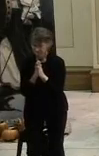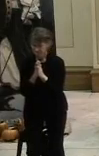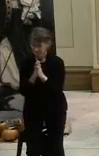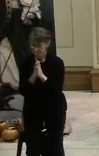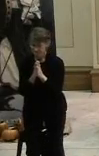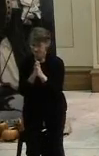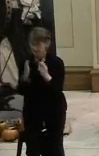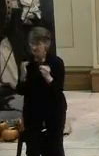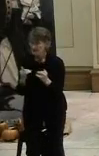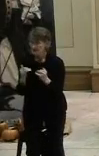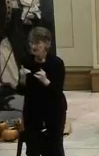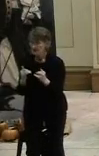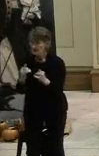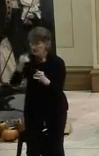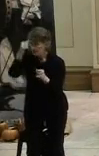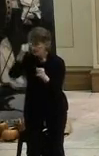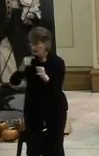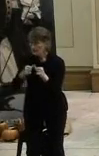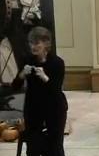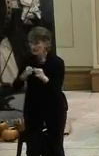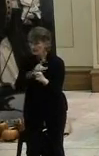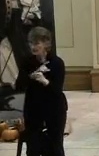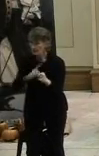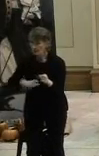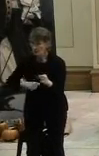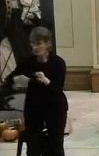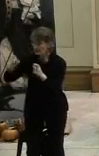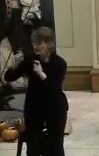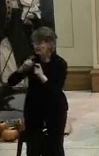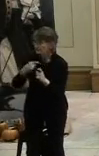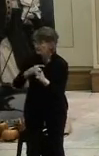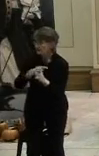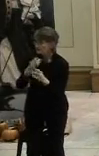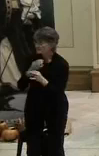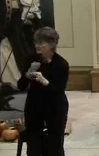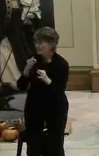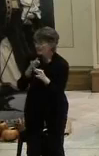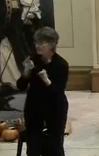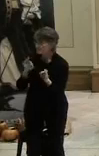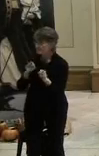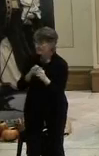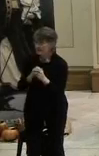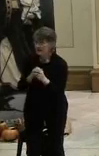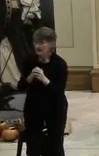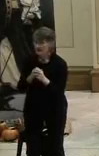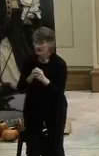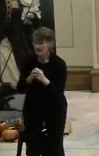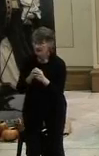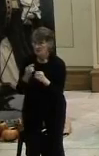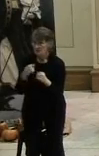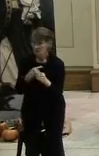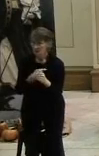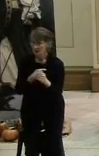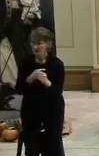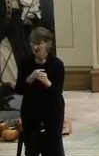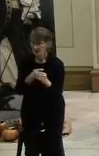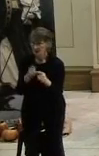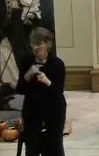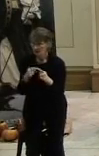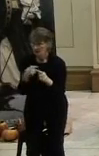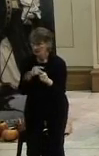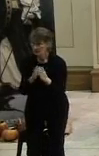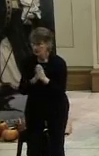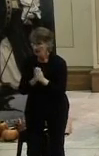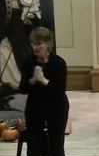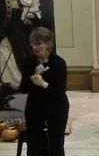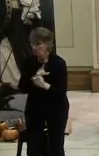amen. To remember our Lord gives us freedom. And when we pray, thy will be done, we want to do the Lord's will, but he allows